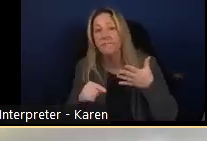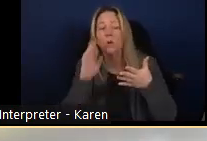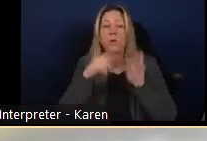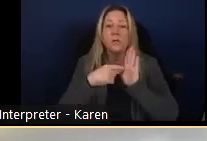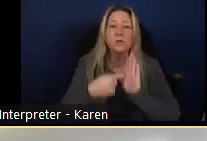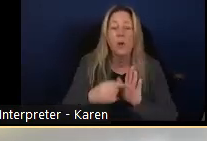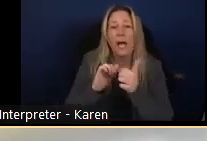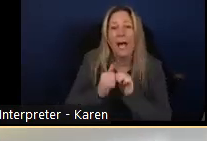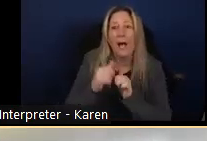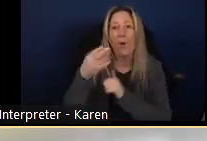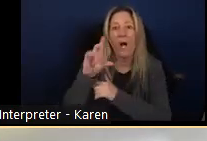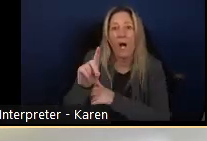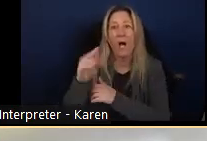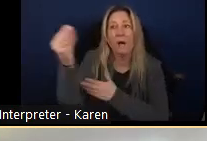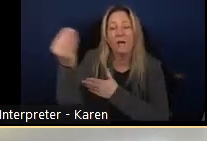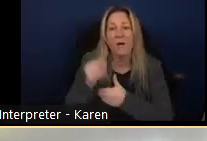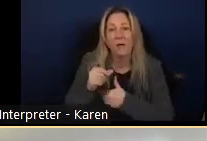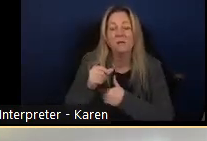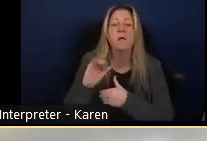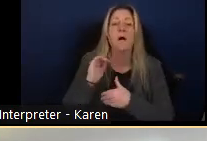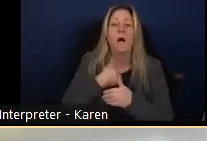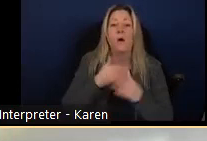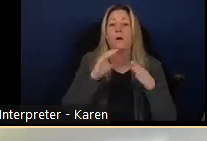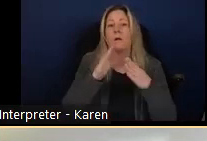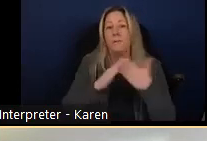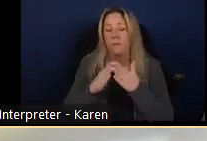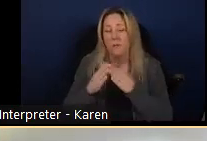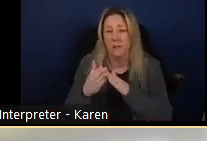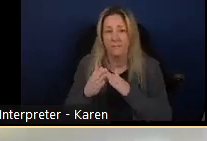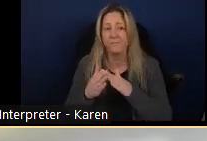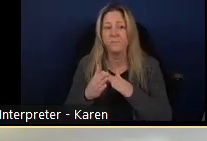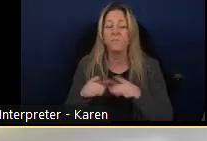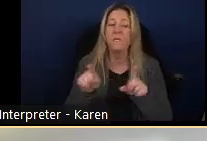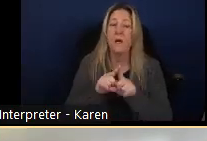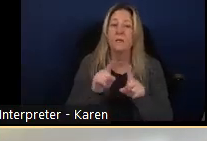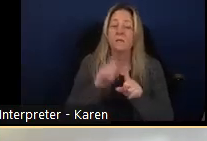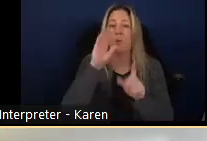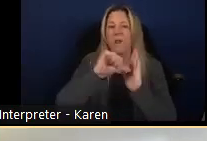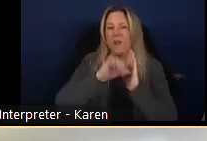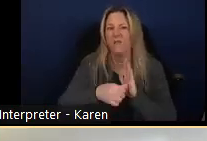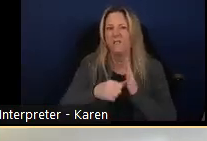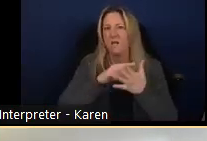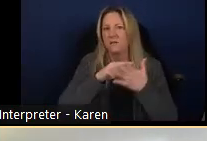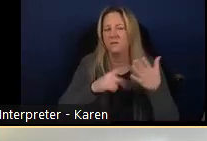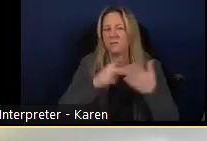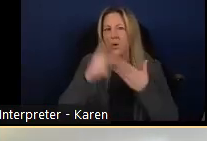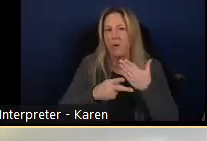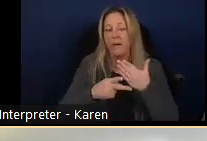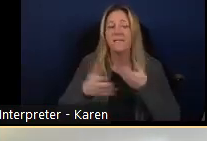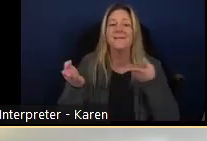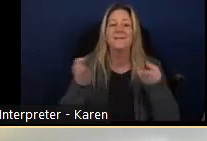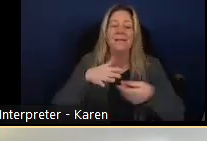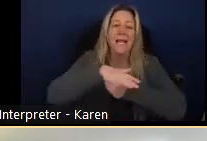are working in our community. Specifically, we will be sharing highlights in the following program areas: neighborhood